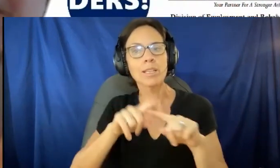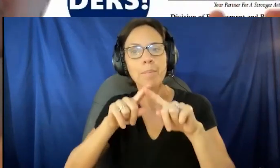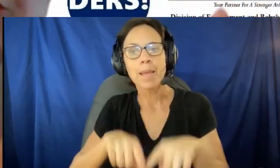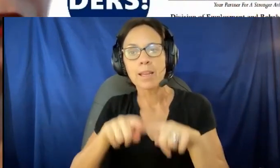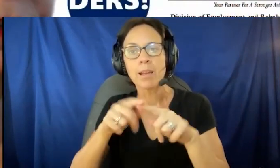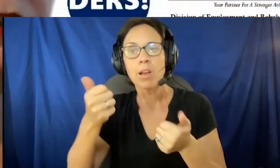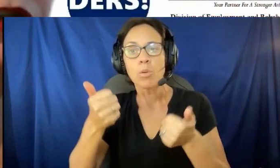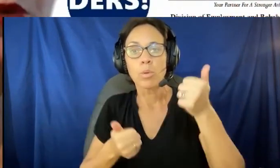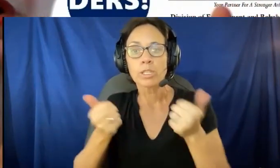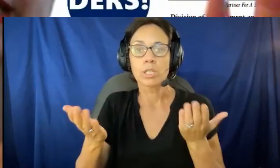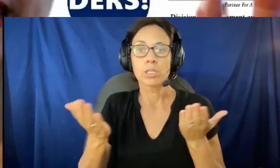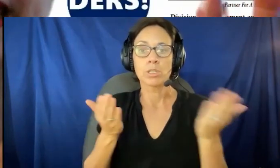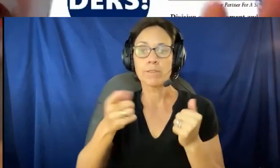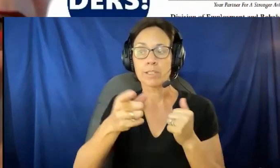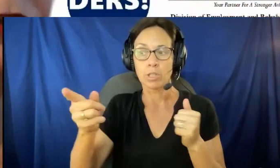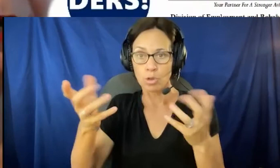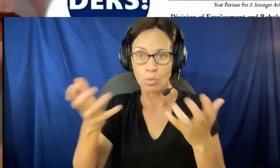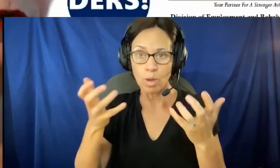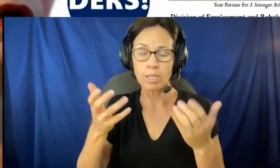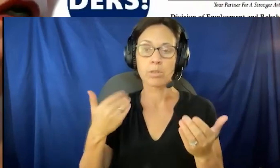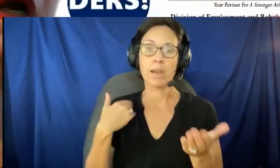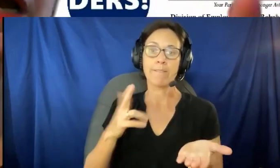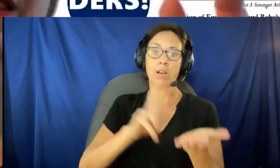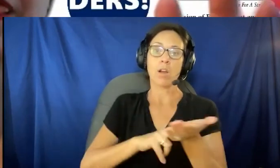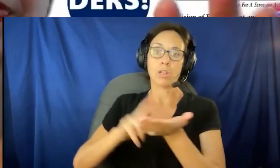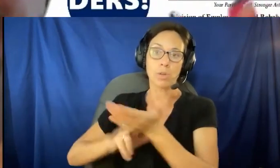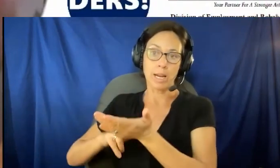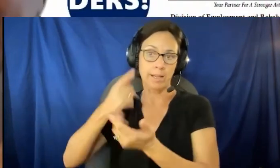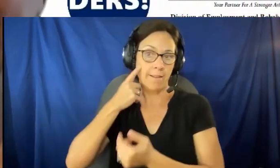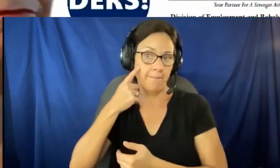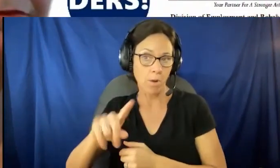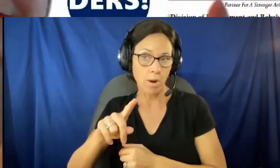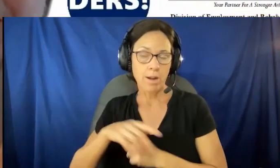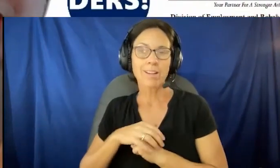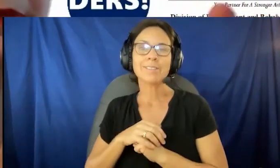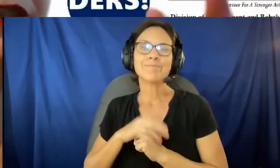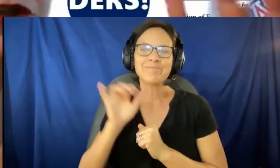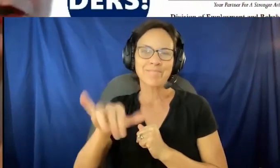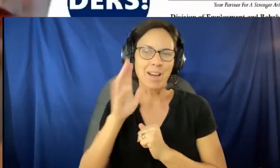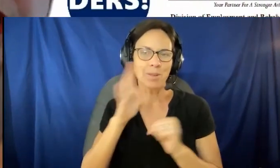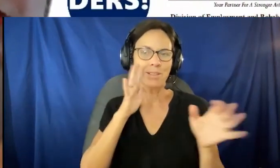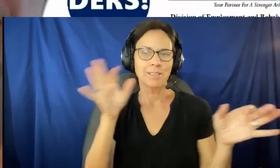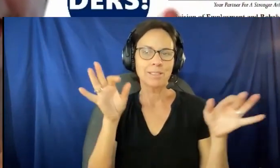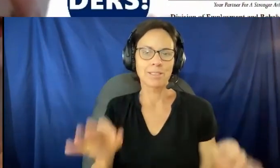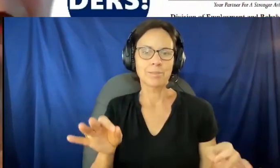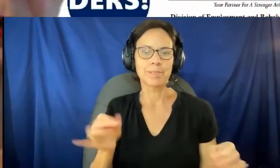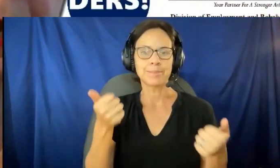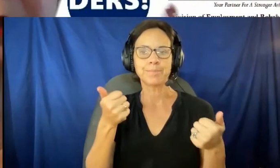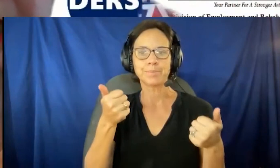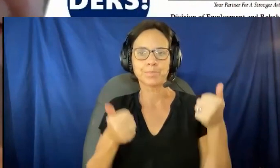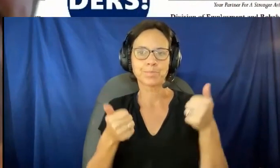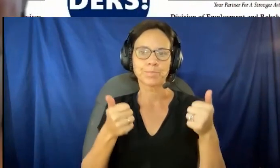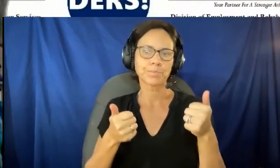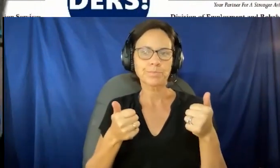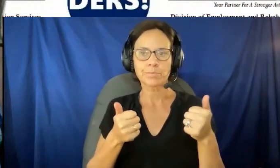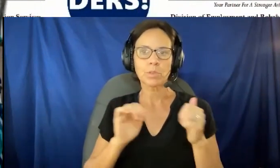which service you want to have a contract for, that determines which way you have to